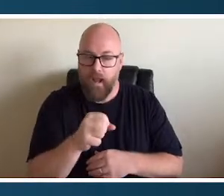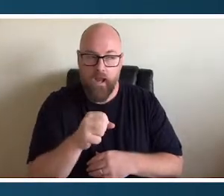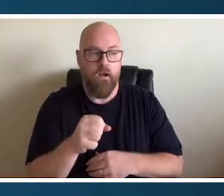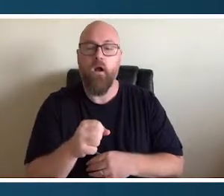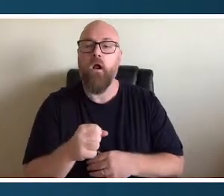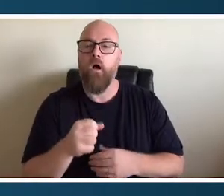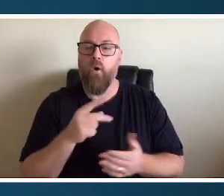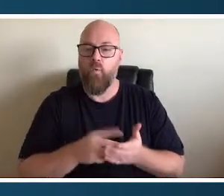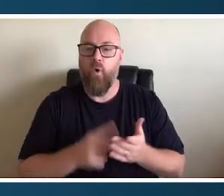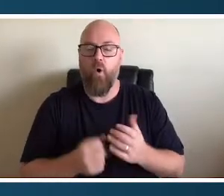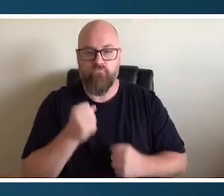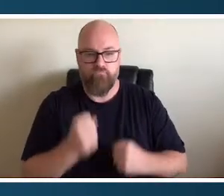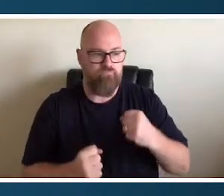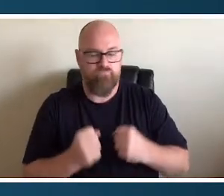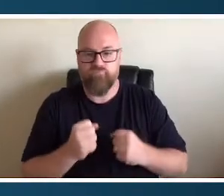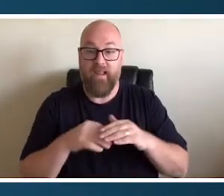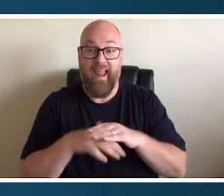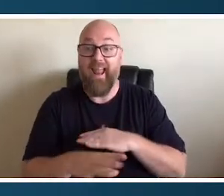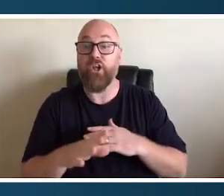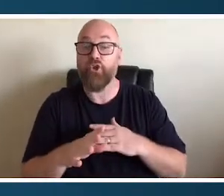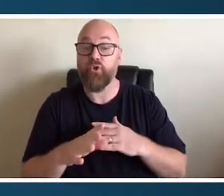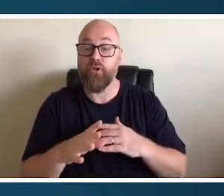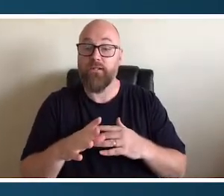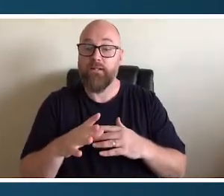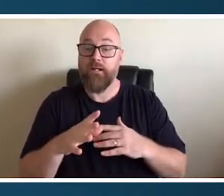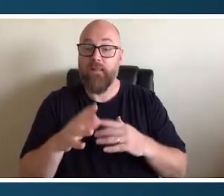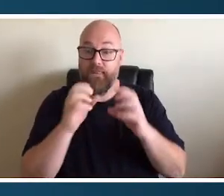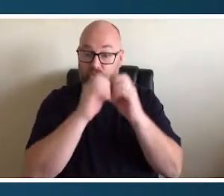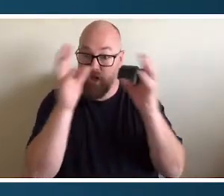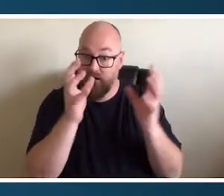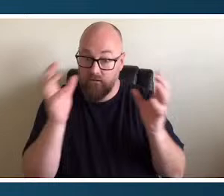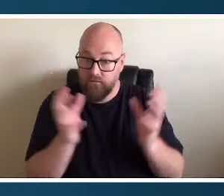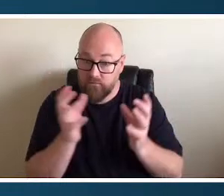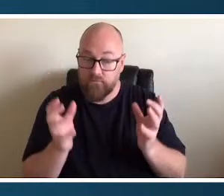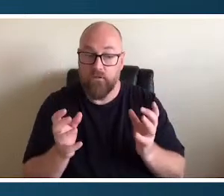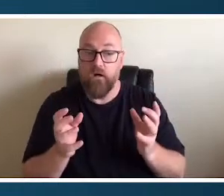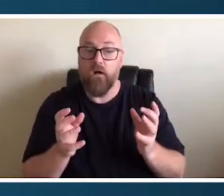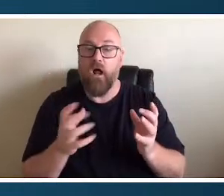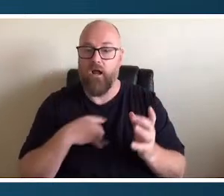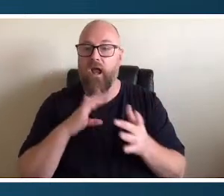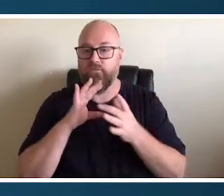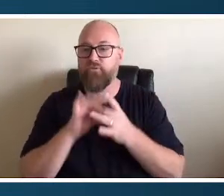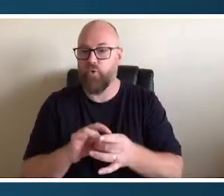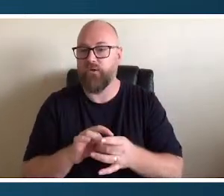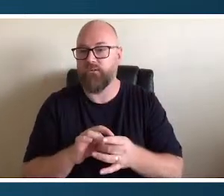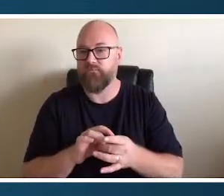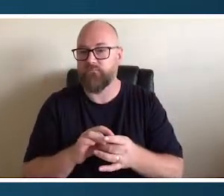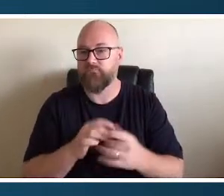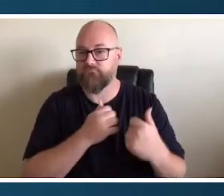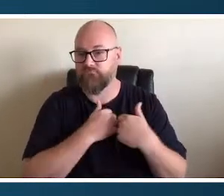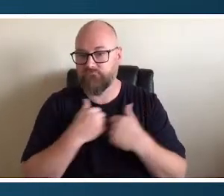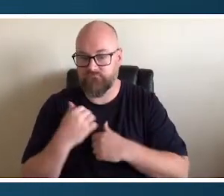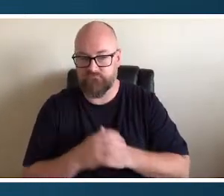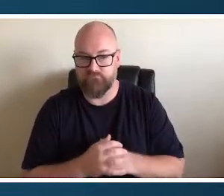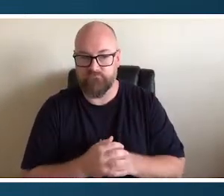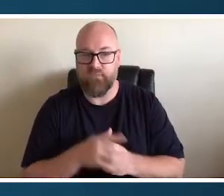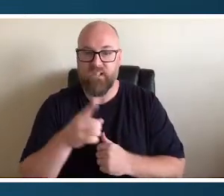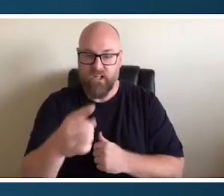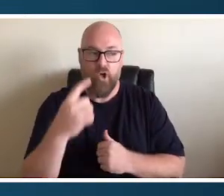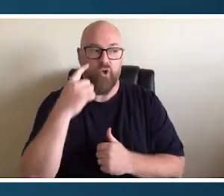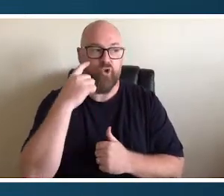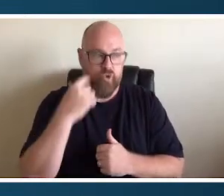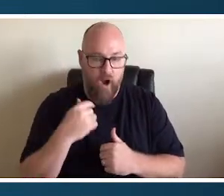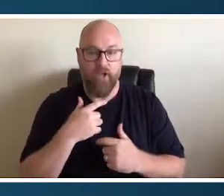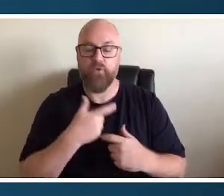and joined the insurgency. The drive to do something, to symbolically repair the dignity that had